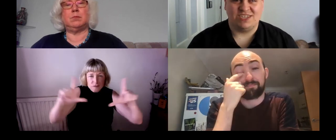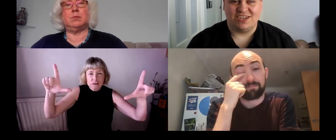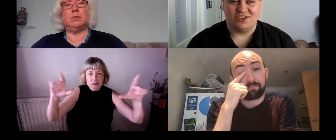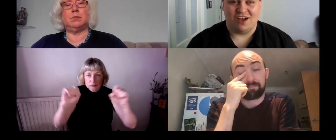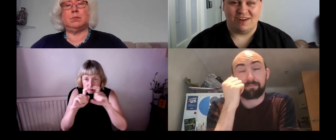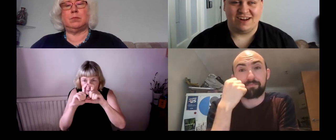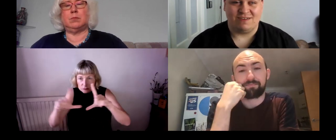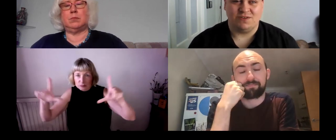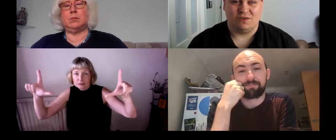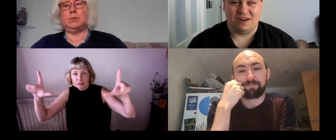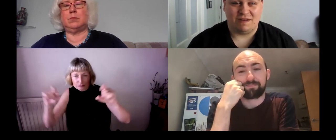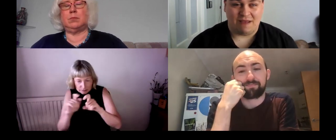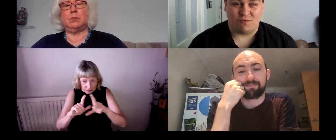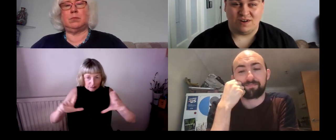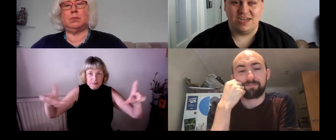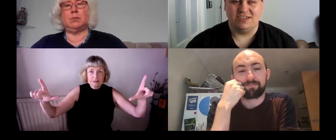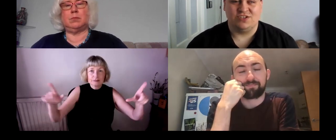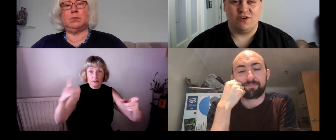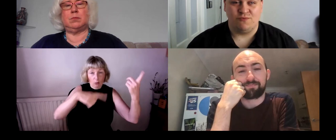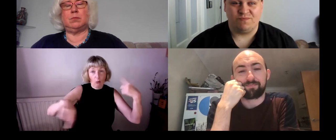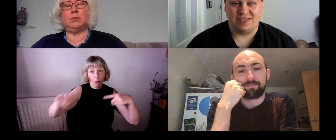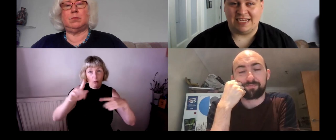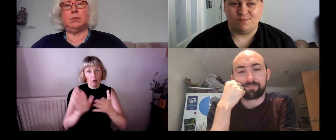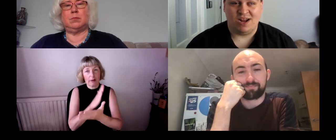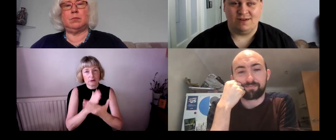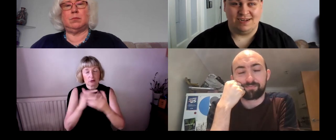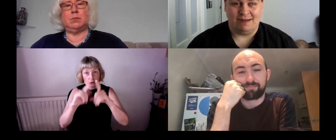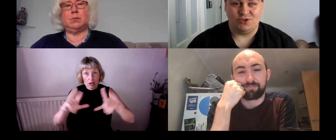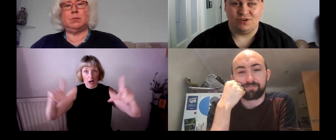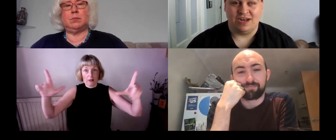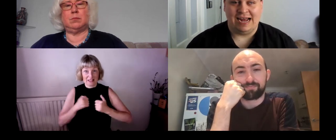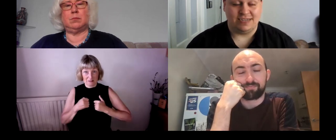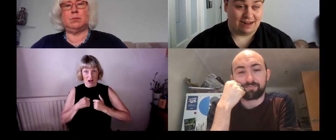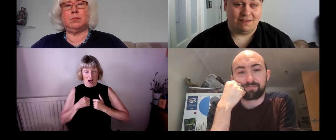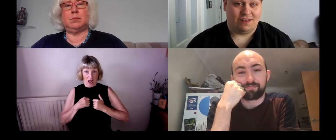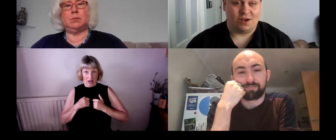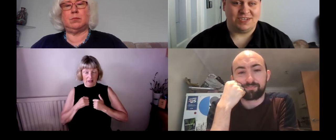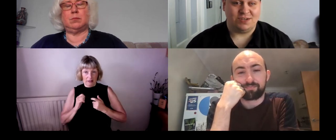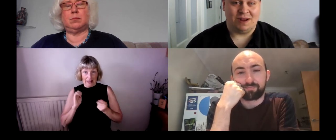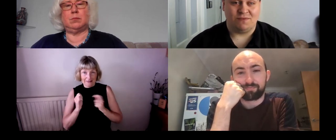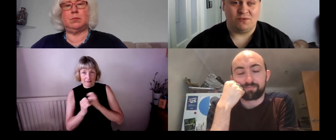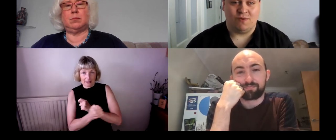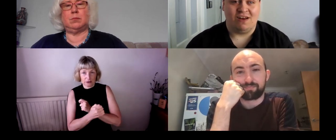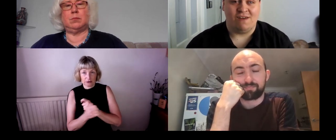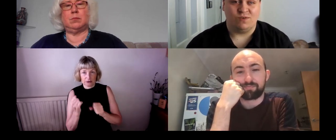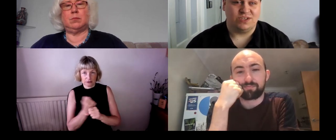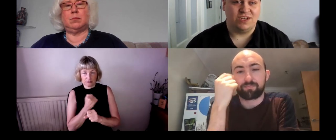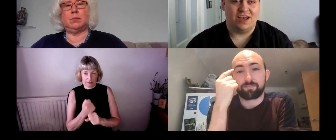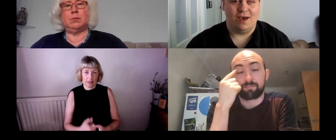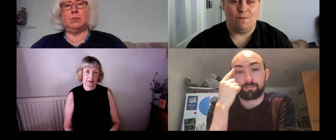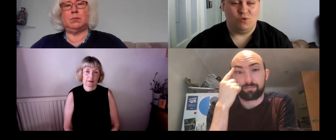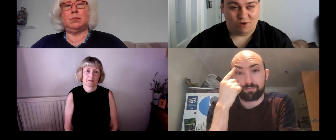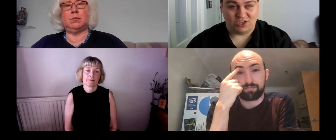keeping the conversation going, you know, looking at everyone. So that's my little adaption. And yeah, like the conversation we had before we went live